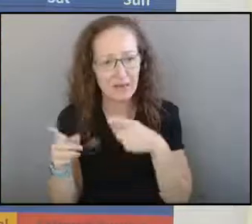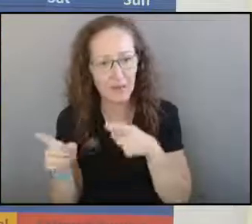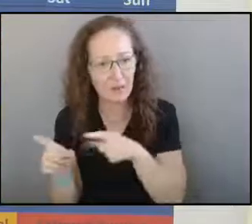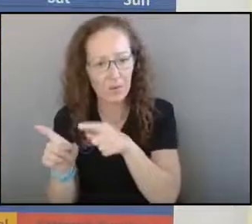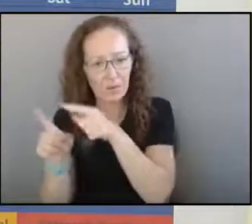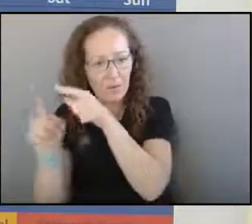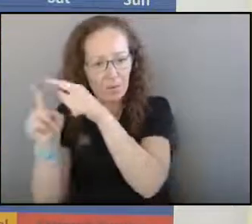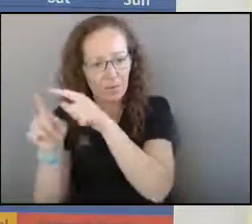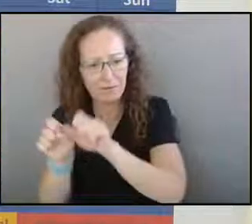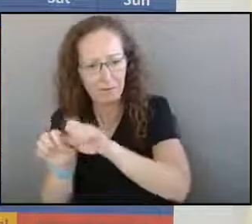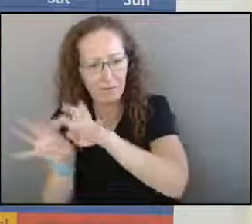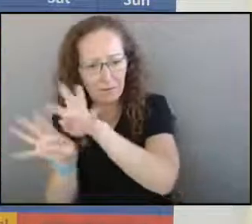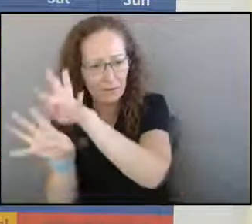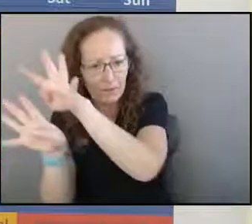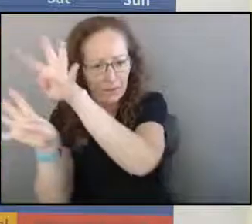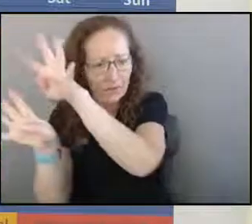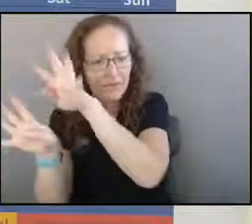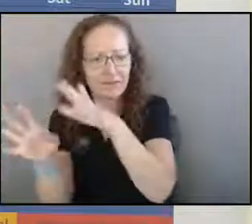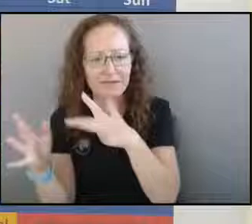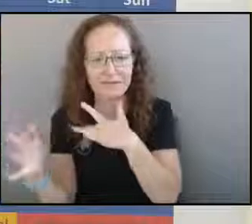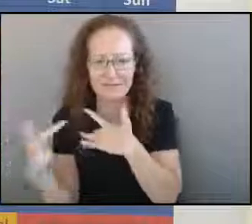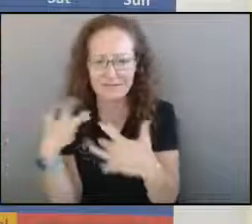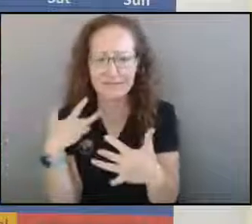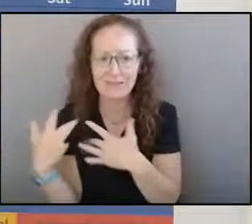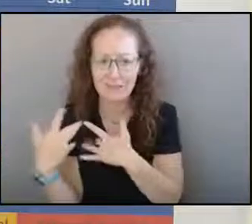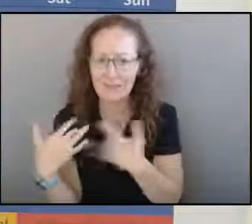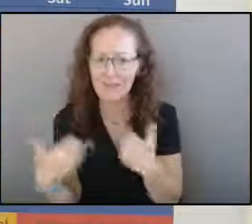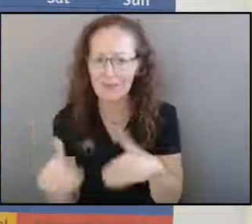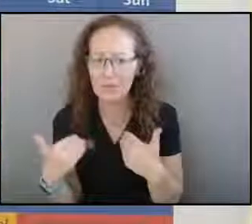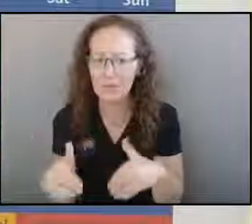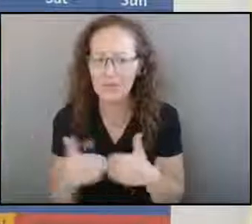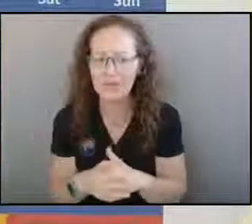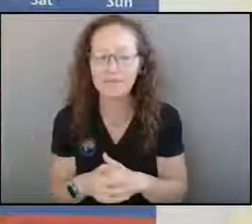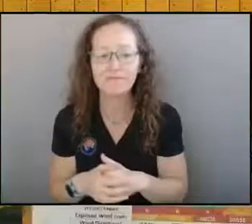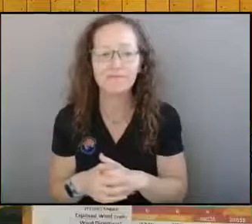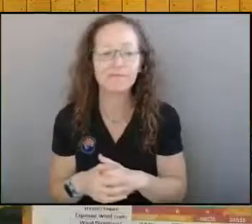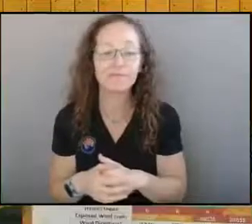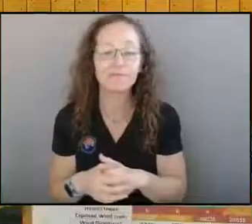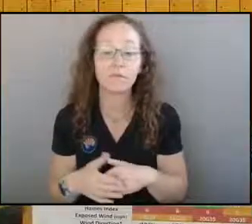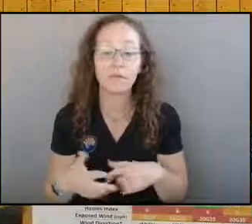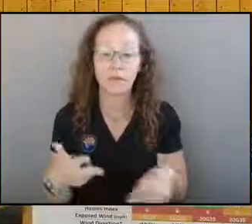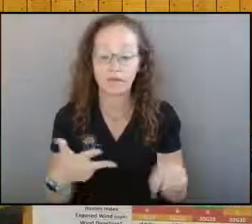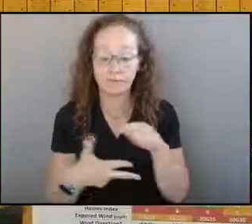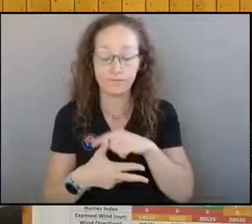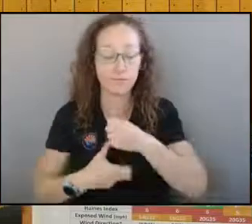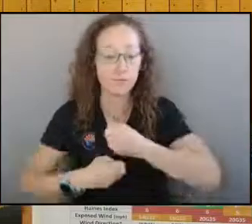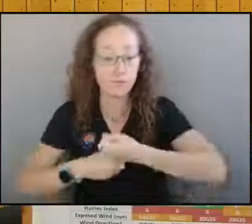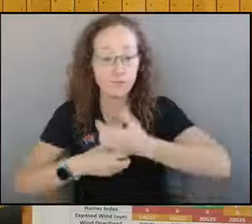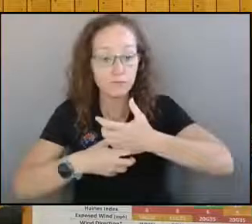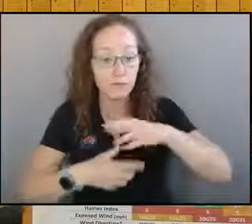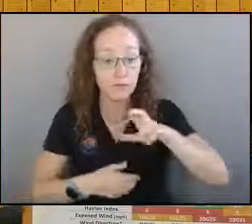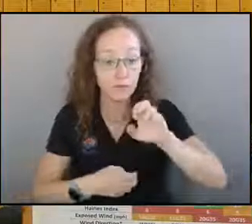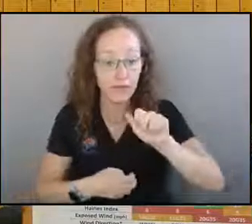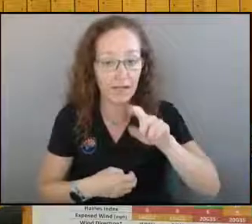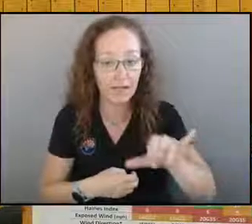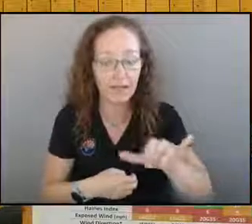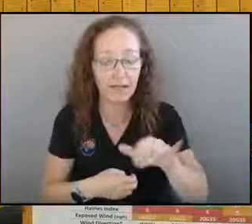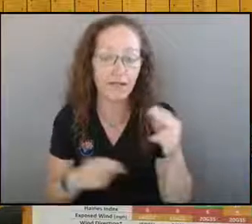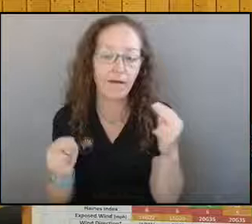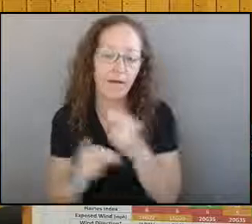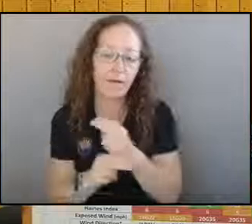that corridor through there. And for ready status, we have Highway 75 west